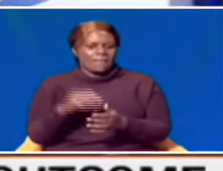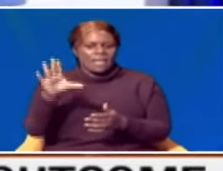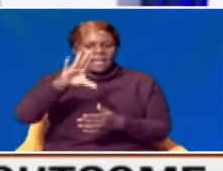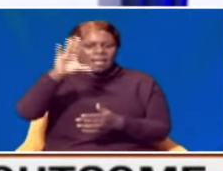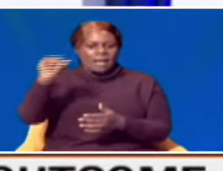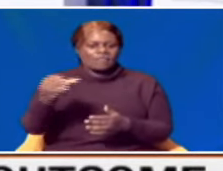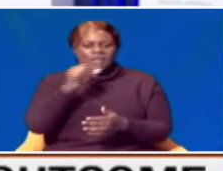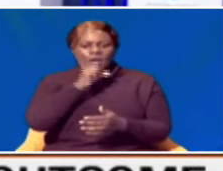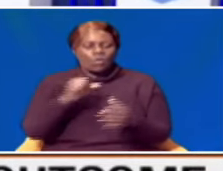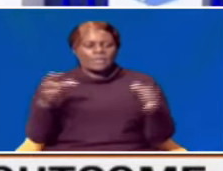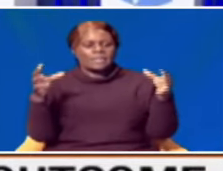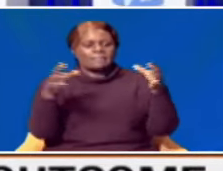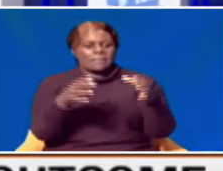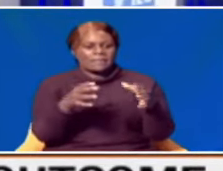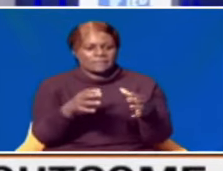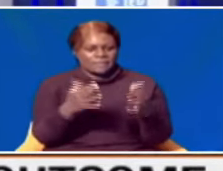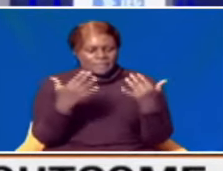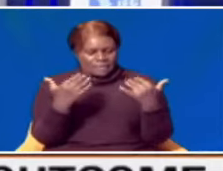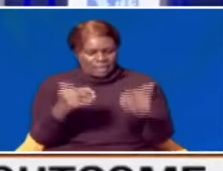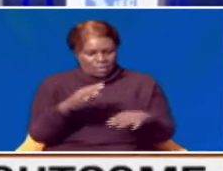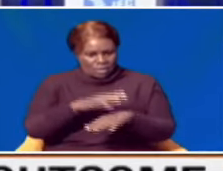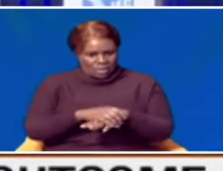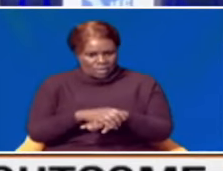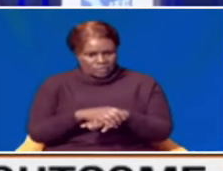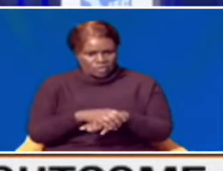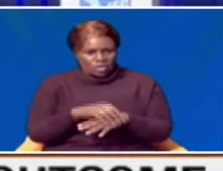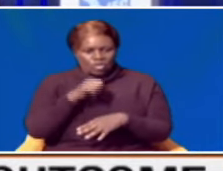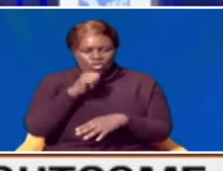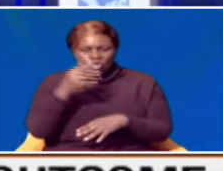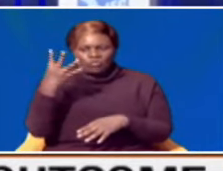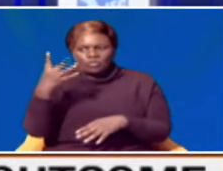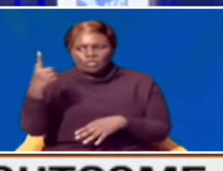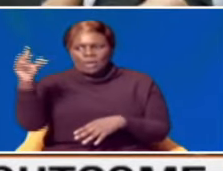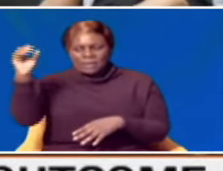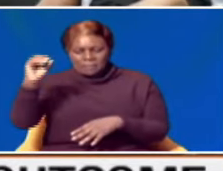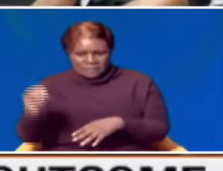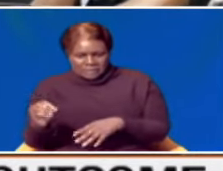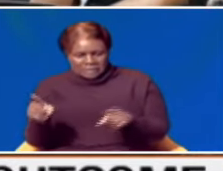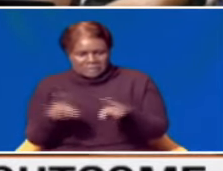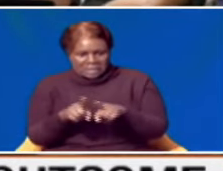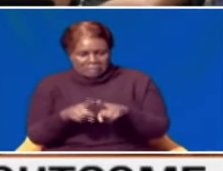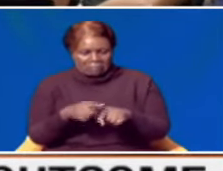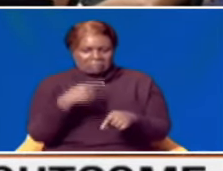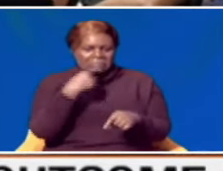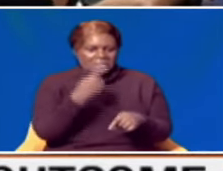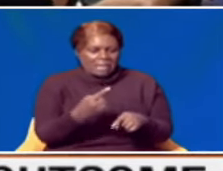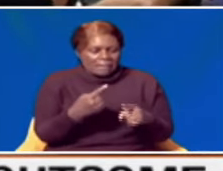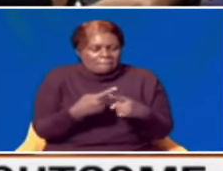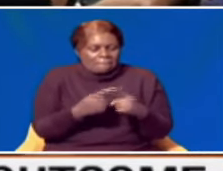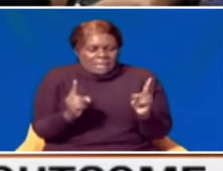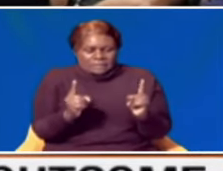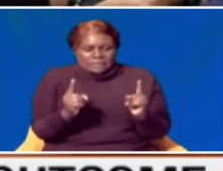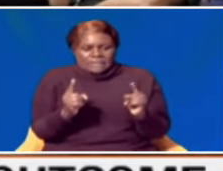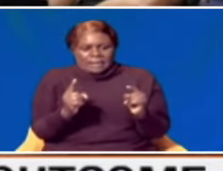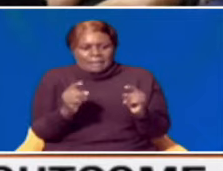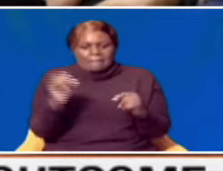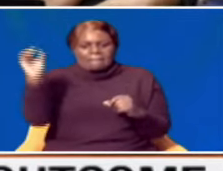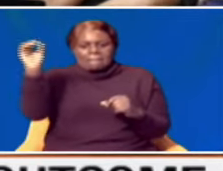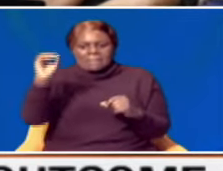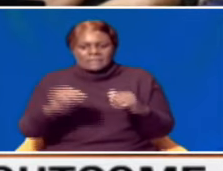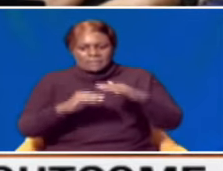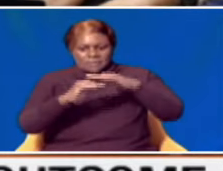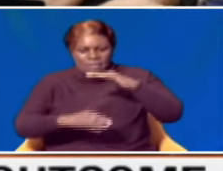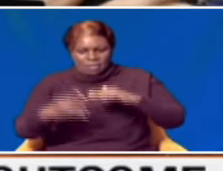Africa's oldest party has garnered not the 41% as predicted, but a percentage lower